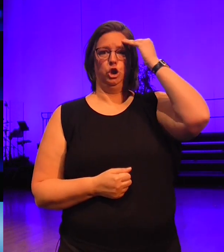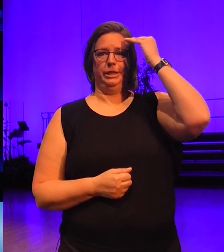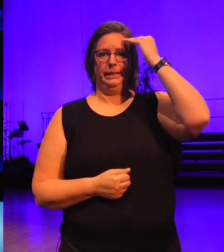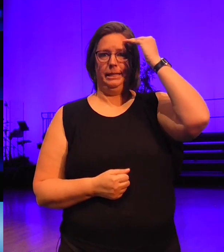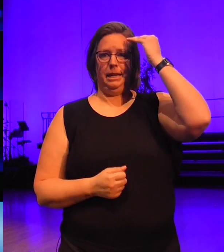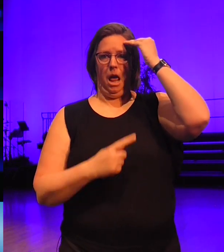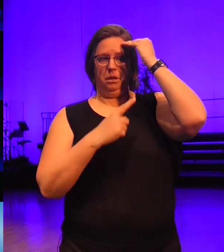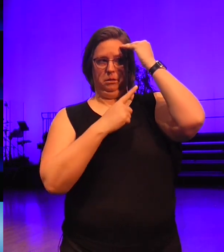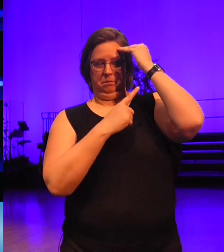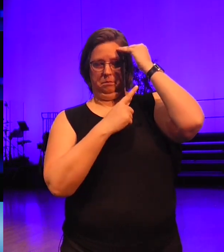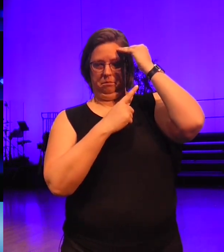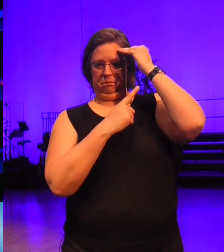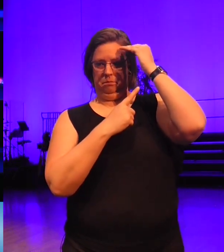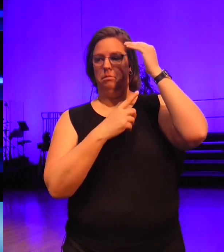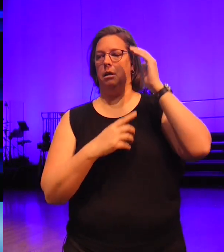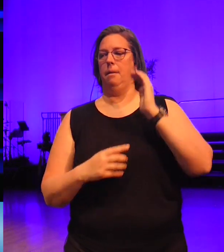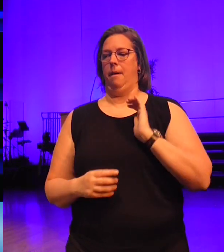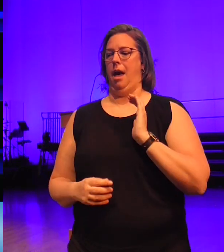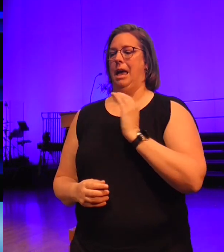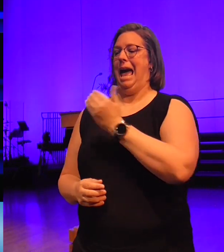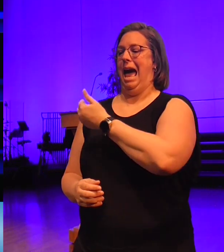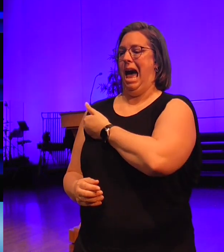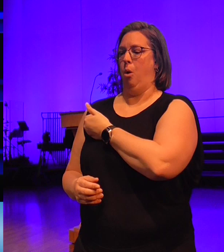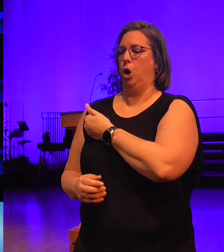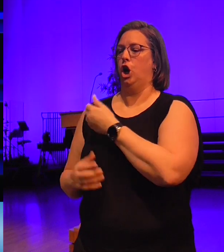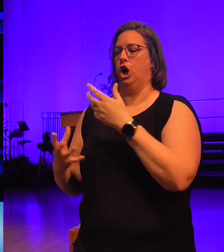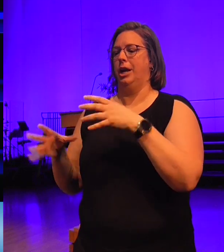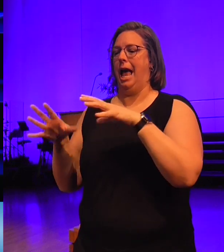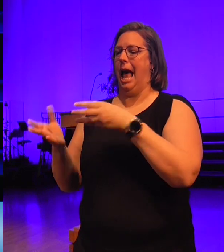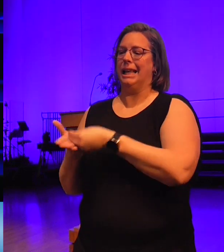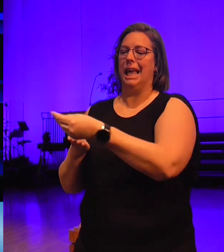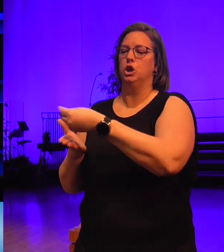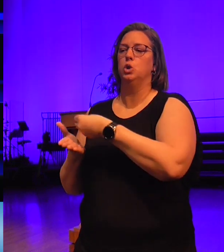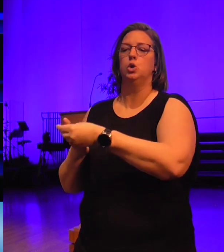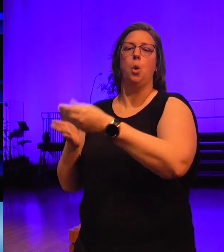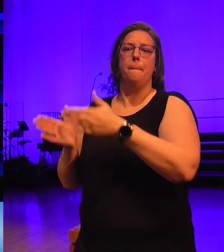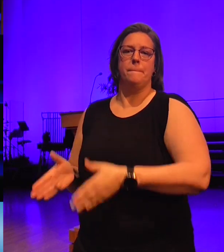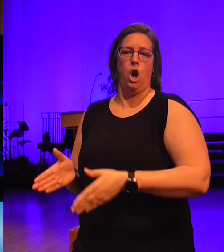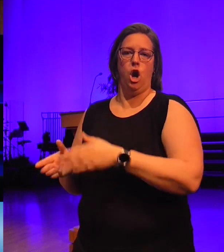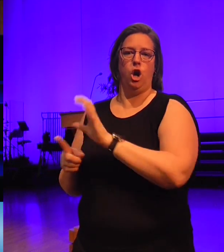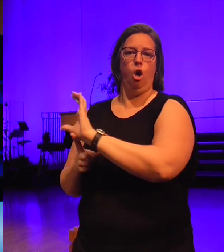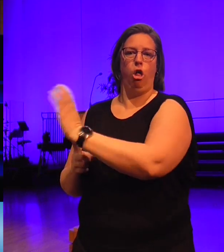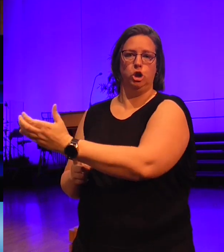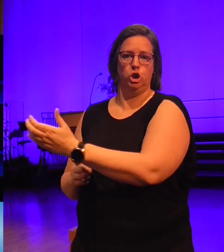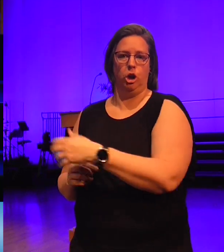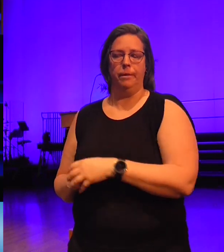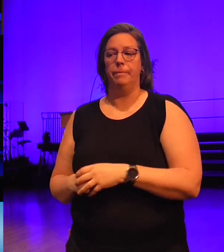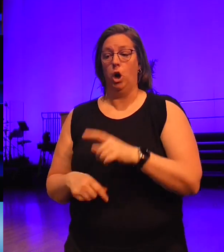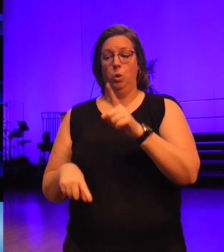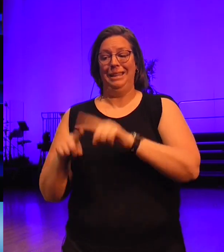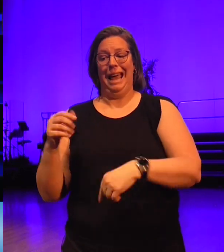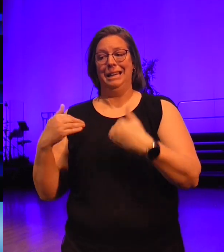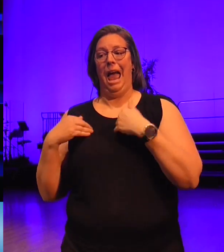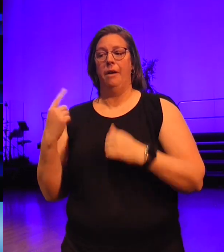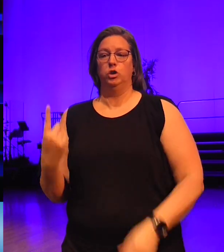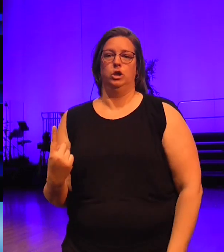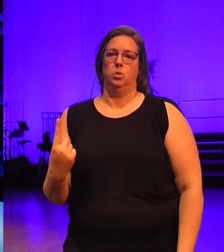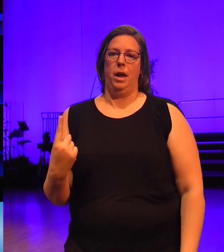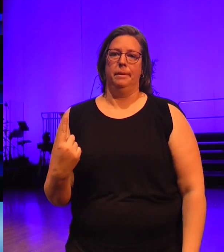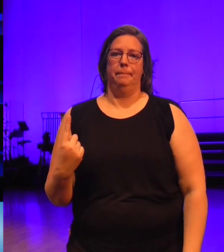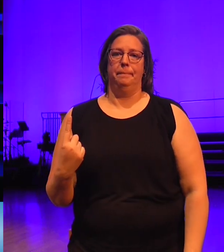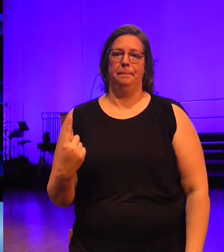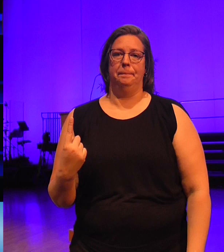our consumer culture. And we could define this consciousness as you can't have just one,